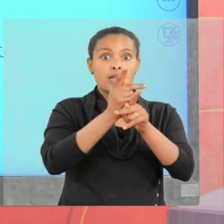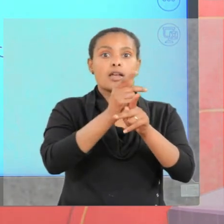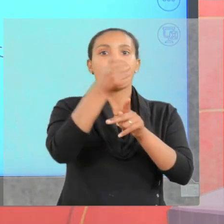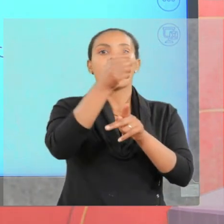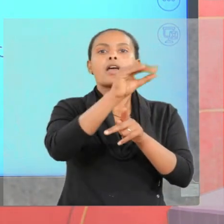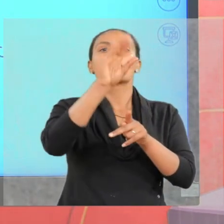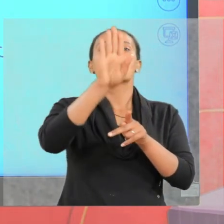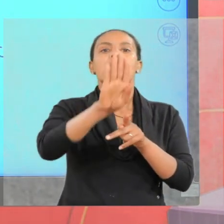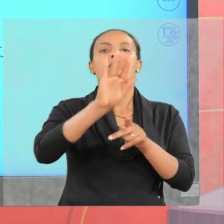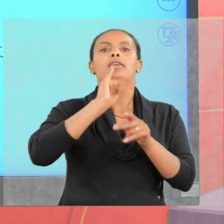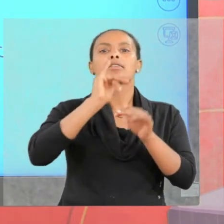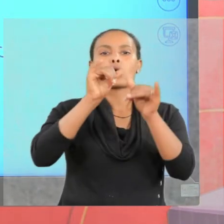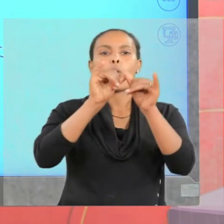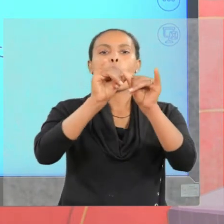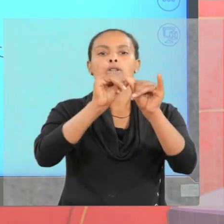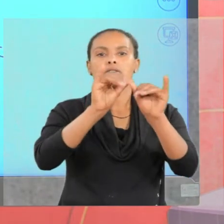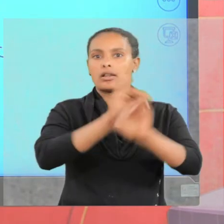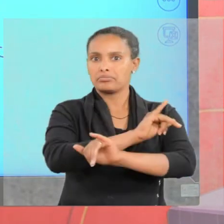and B constants.